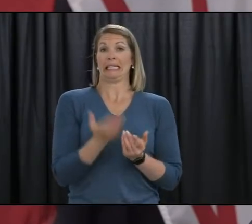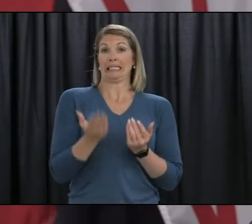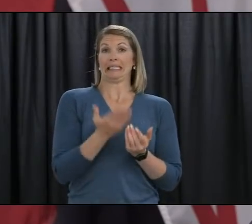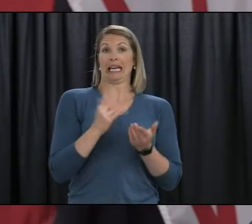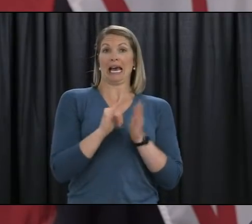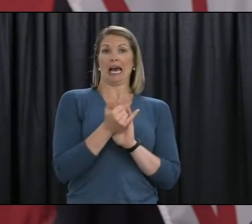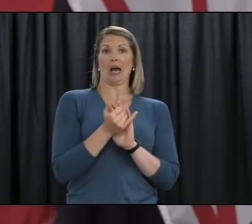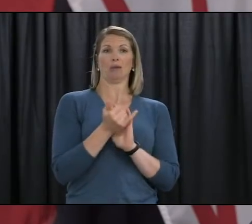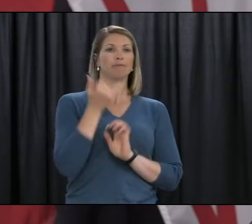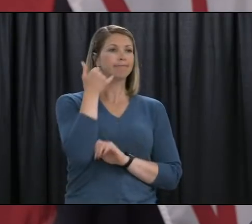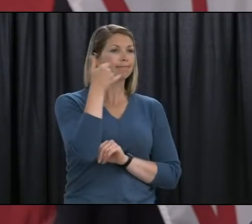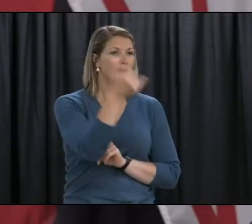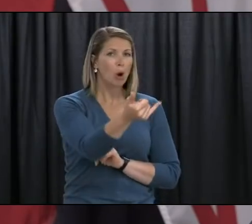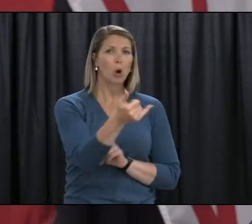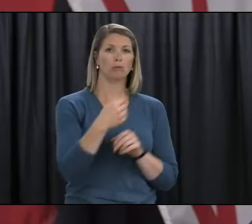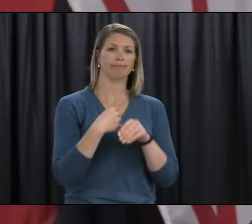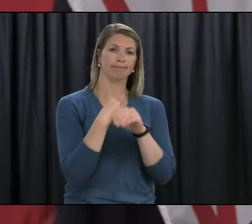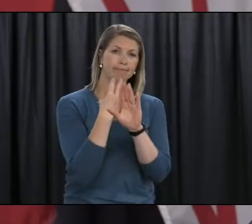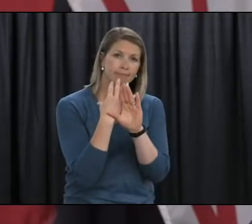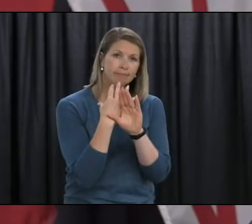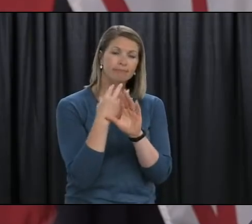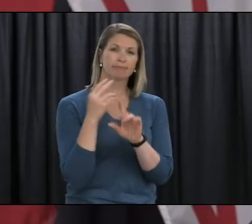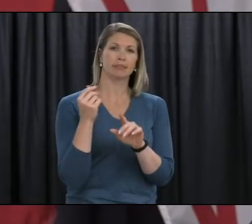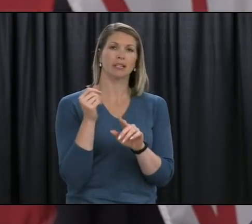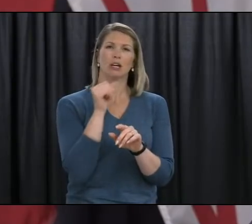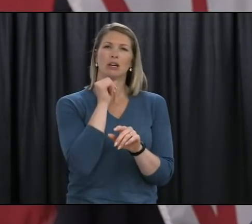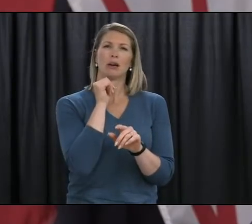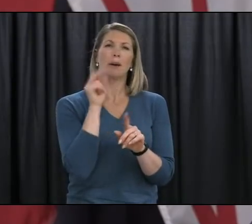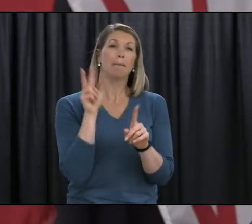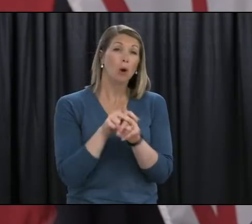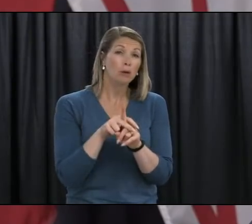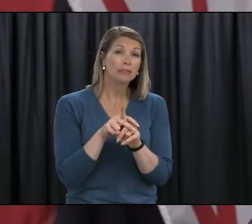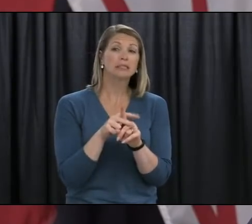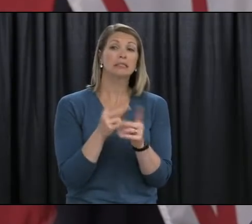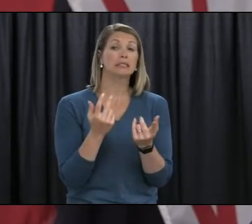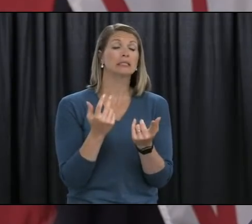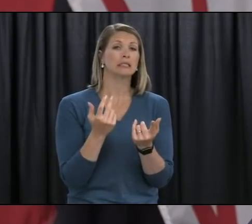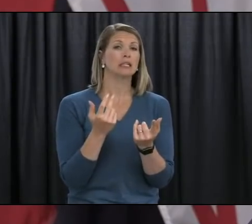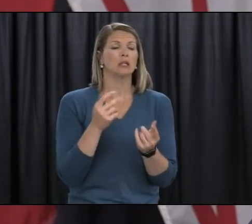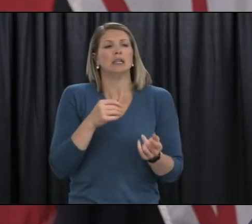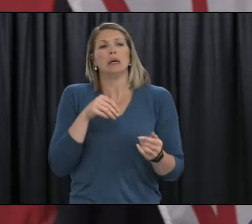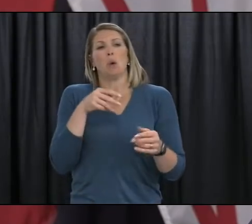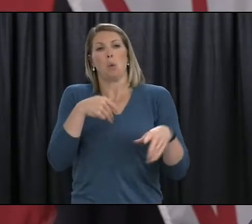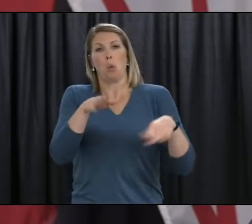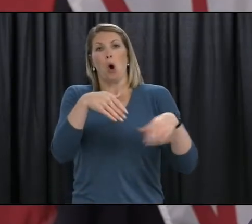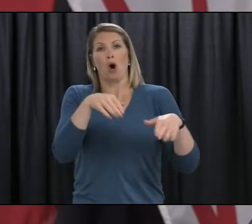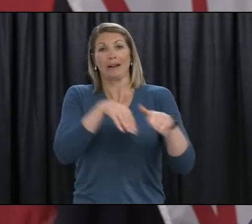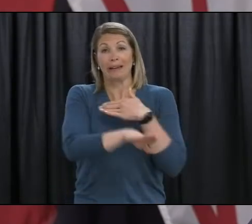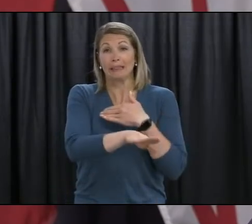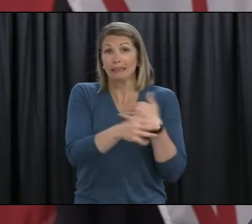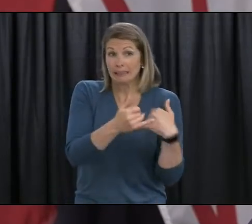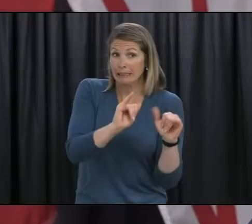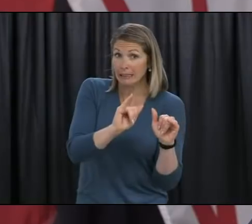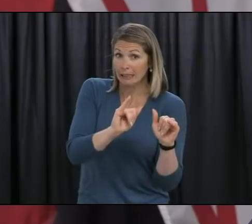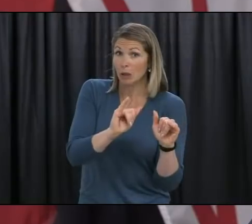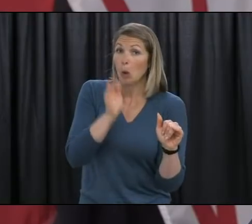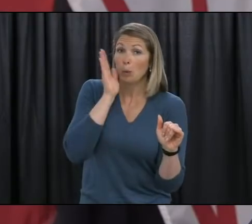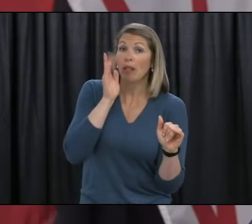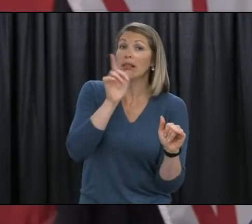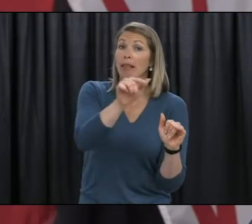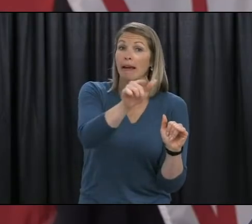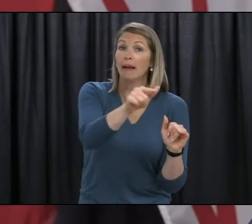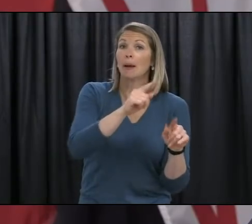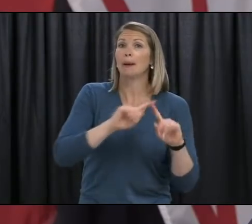face-to-face visitations and appointments, is something that will always be, I think, at least from a user of some of